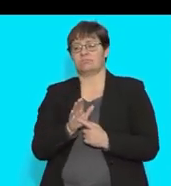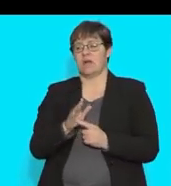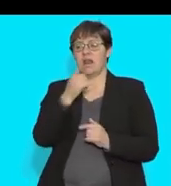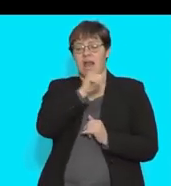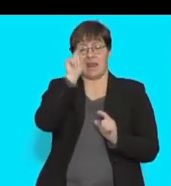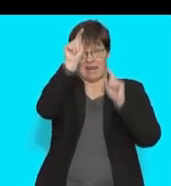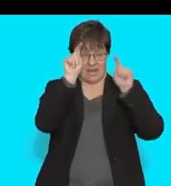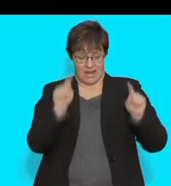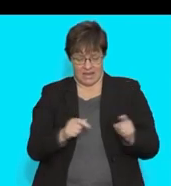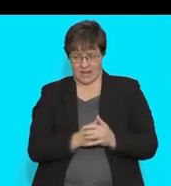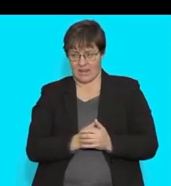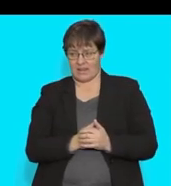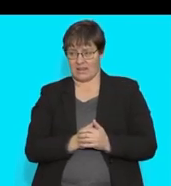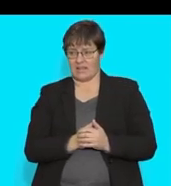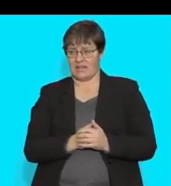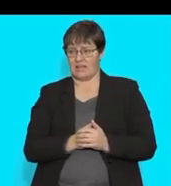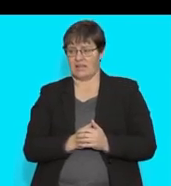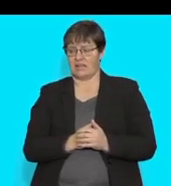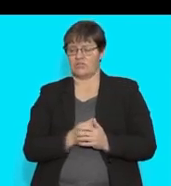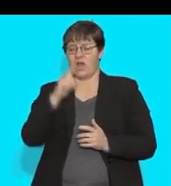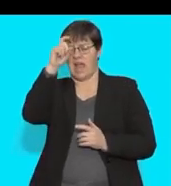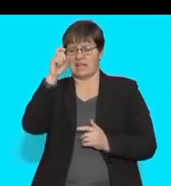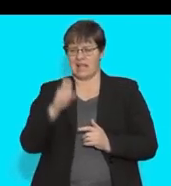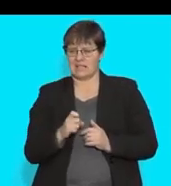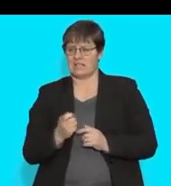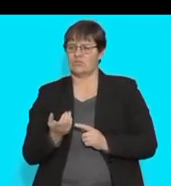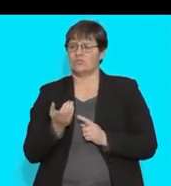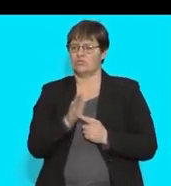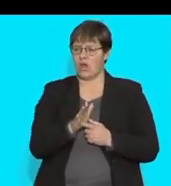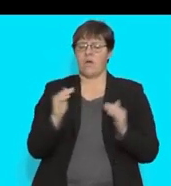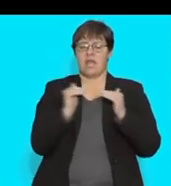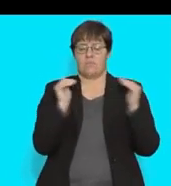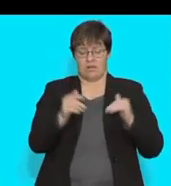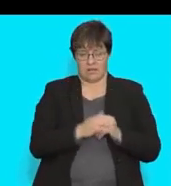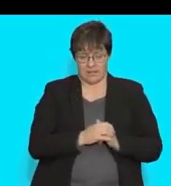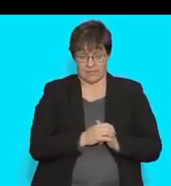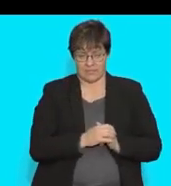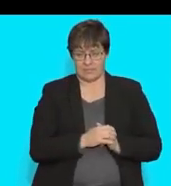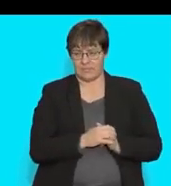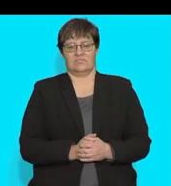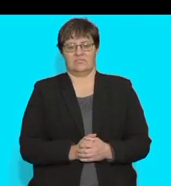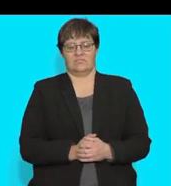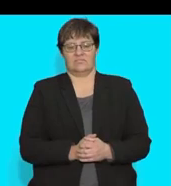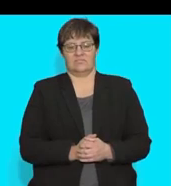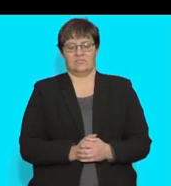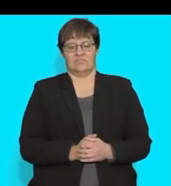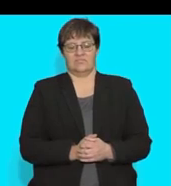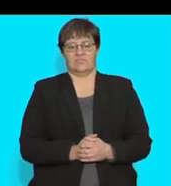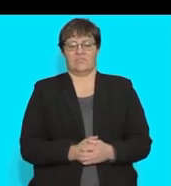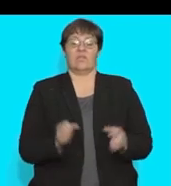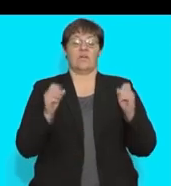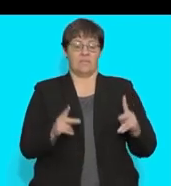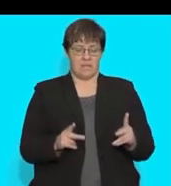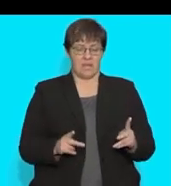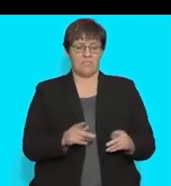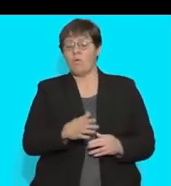to indicate them with liners, and then this is an X there, just to say they are equal. All right, so